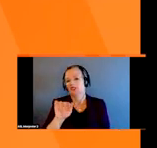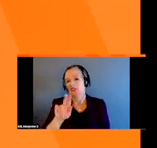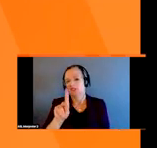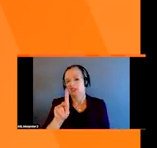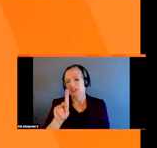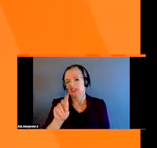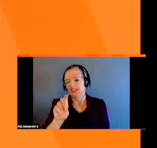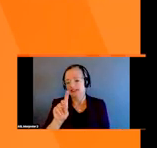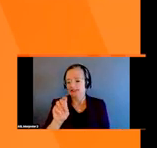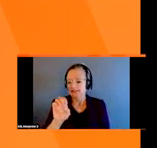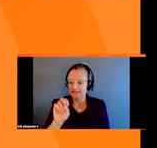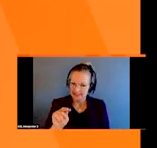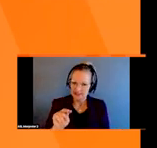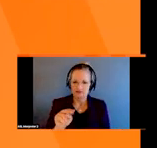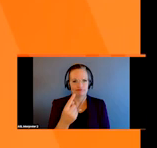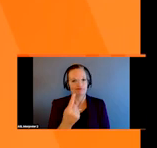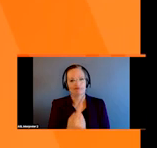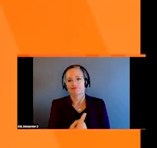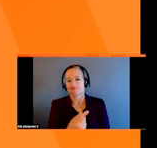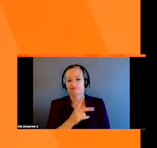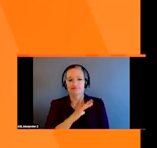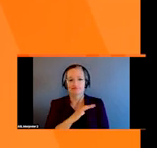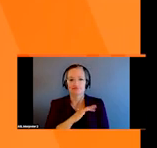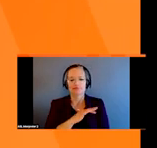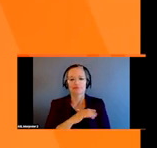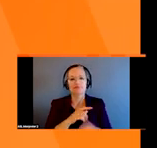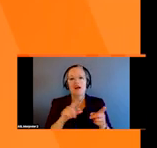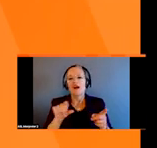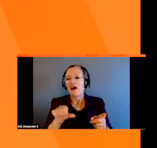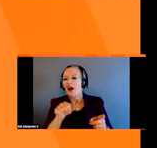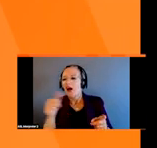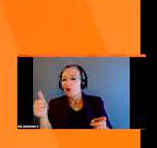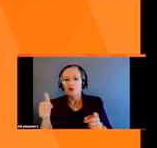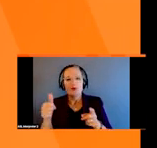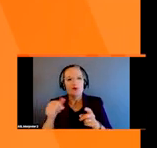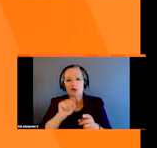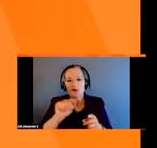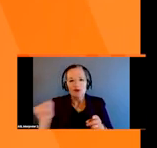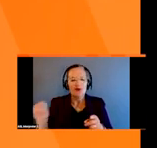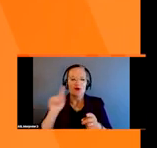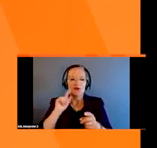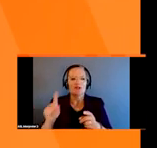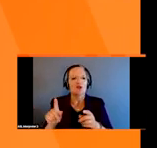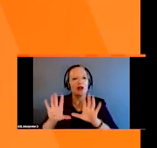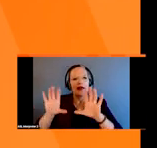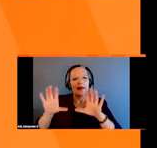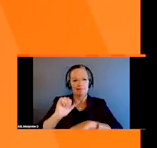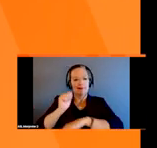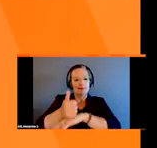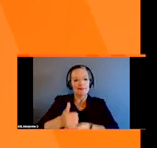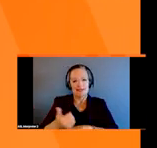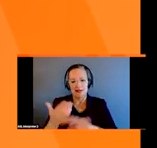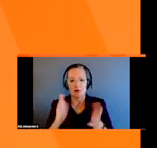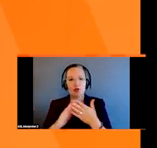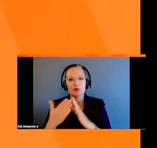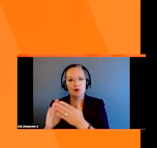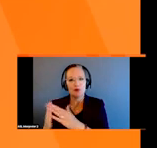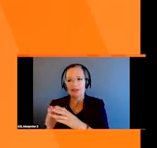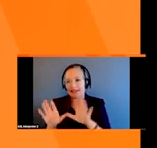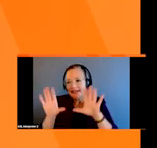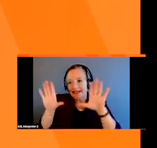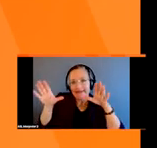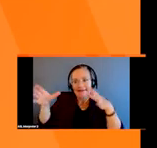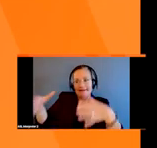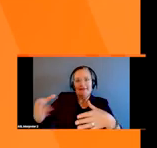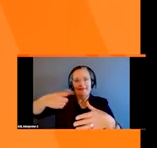be big groups of people that have sorted themselves, where LinkedIn, you get the function to sort them on an individual level. There's no